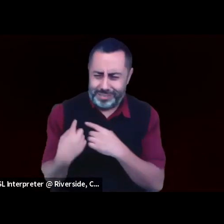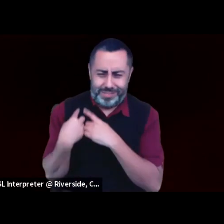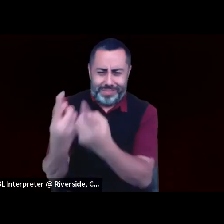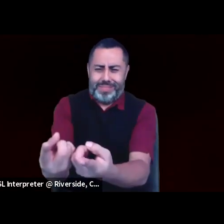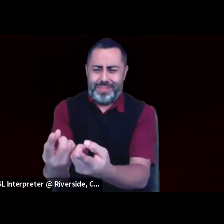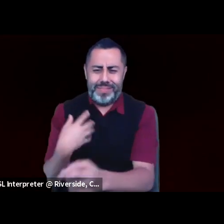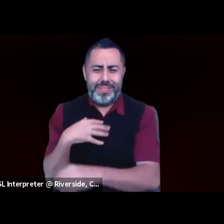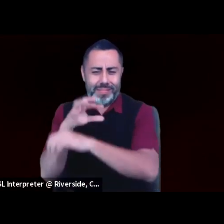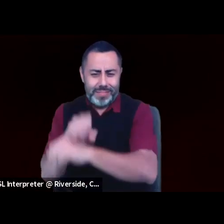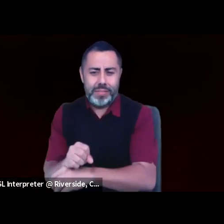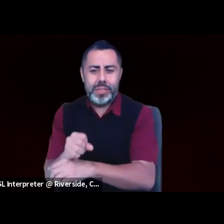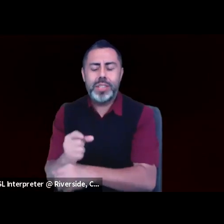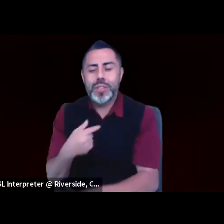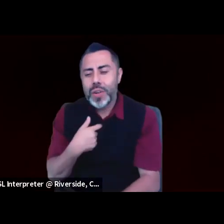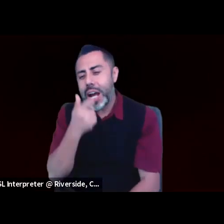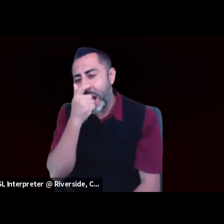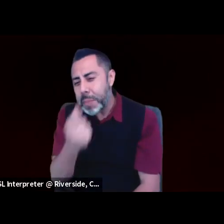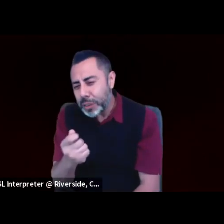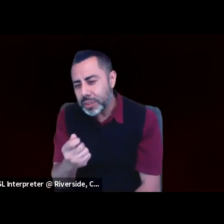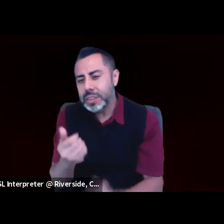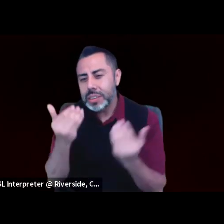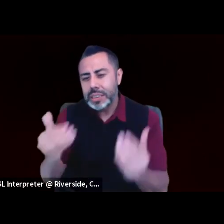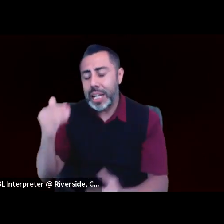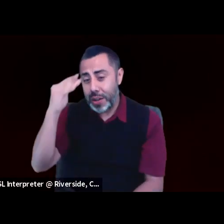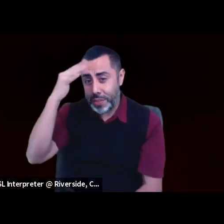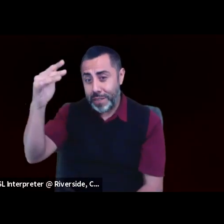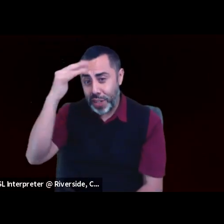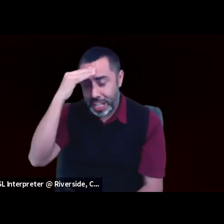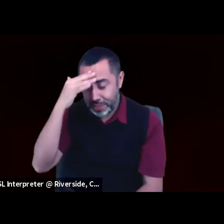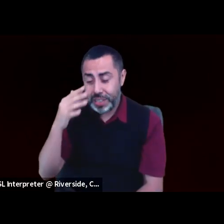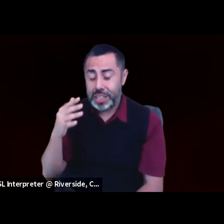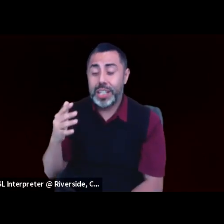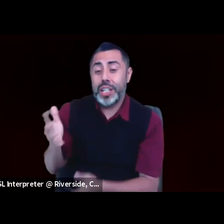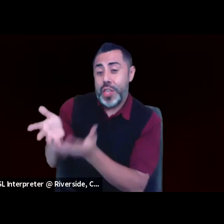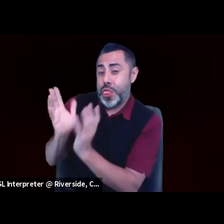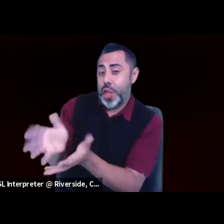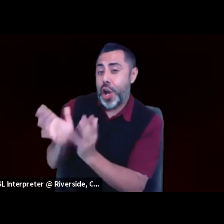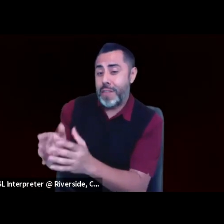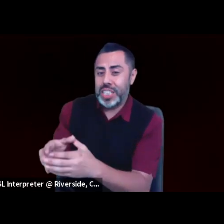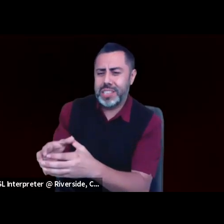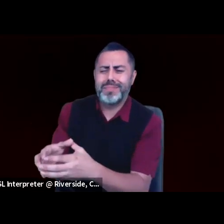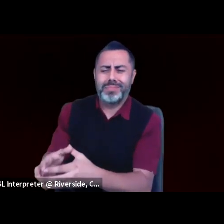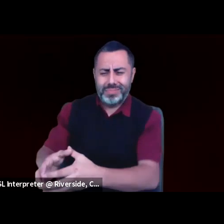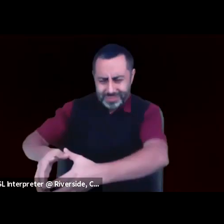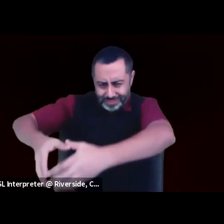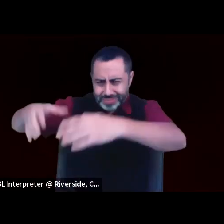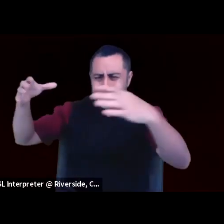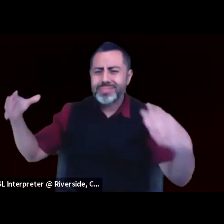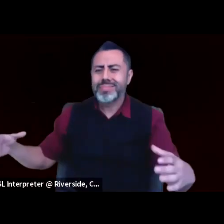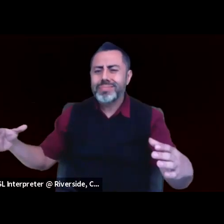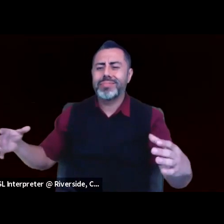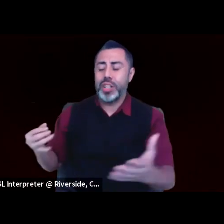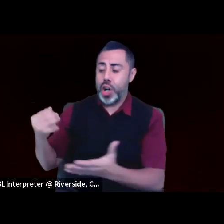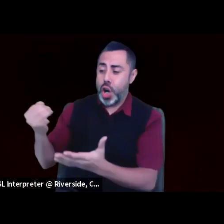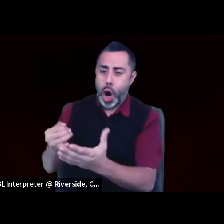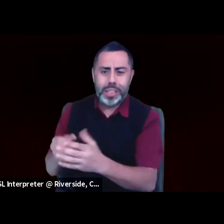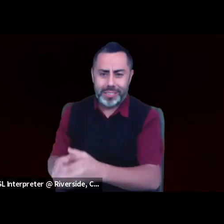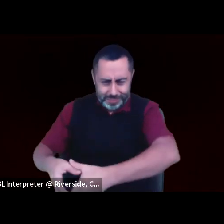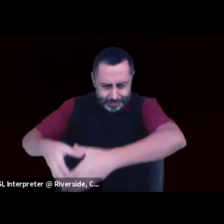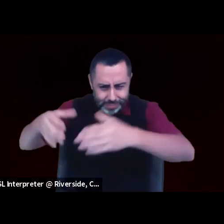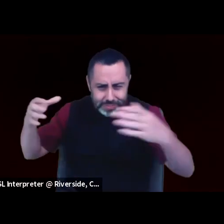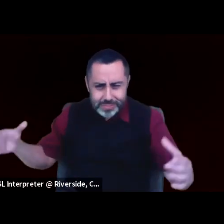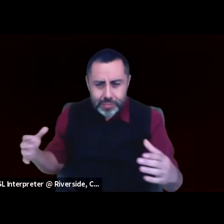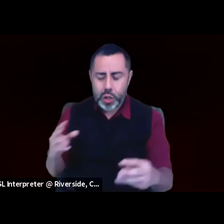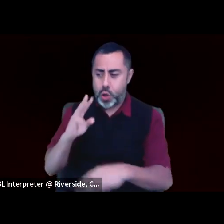the philosophy of opening up that circle a bit more with the arts and the world, the everyday happening, and how to connect.